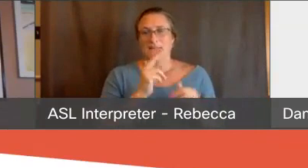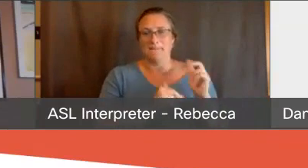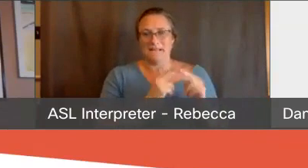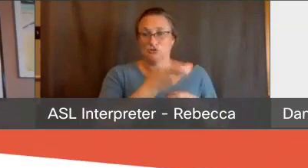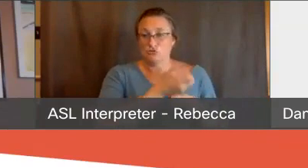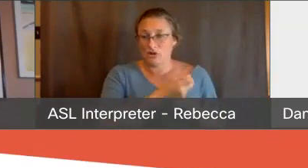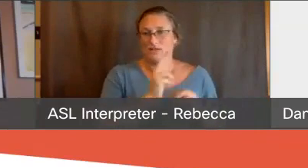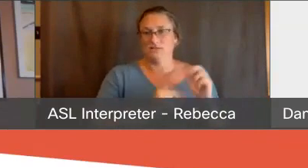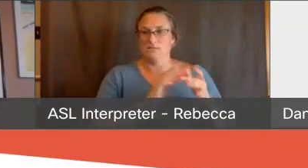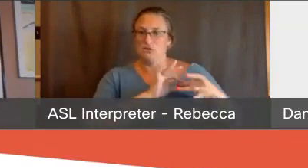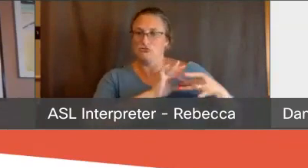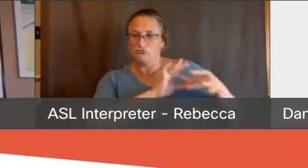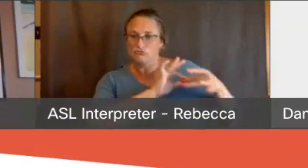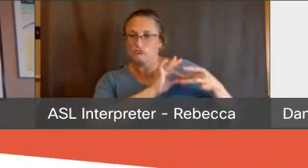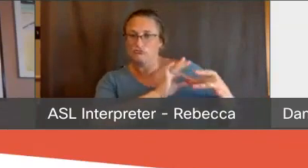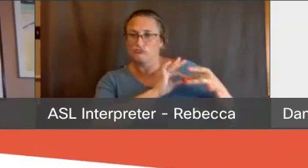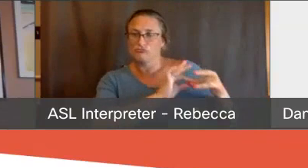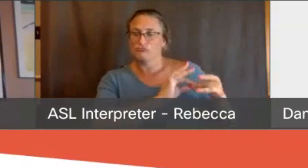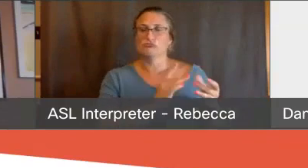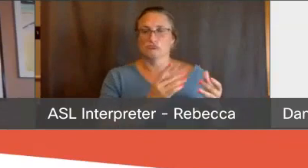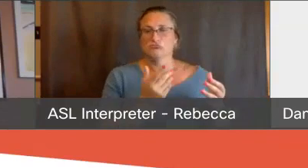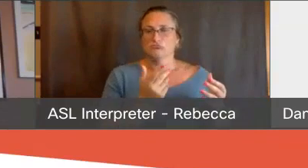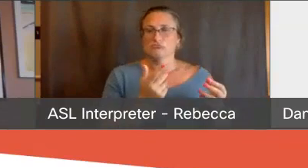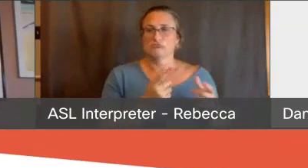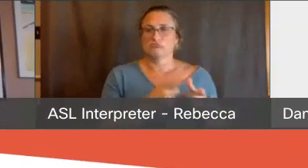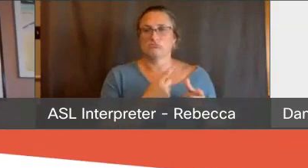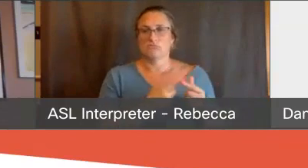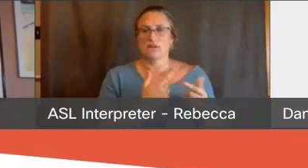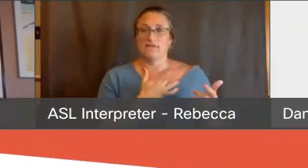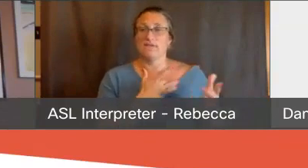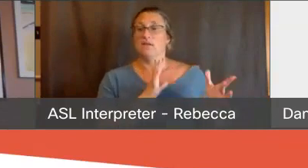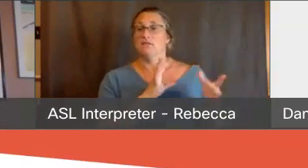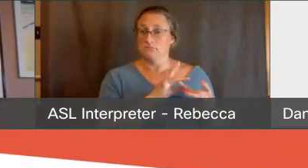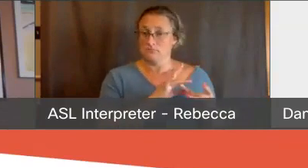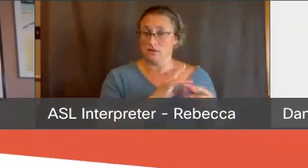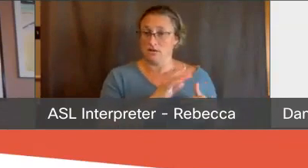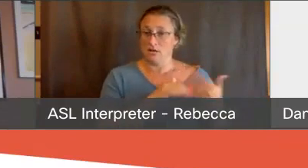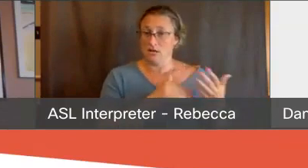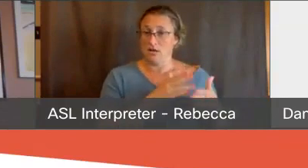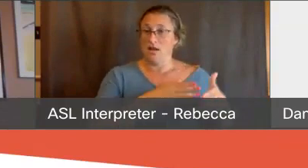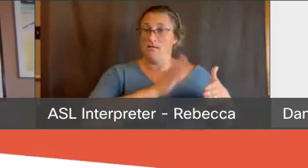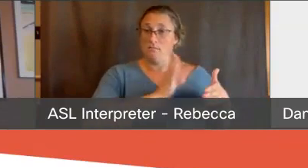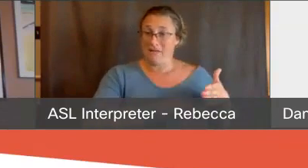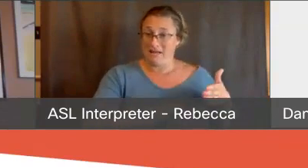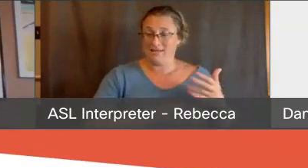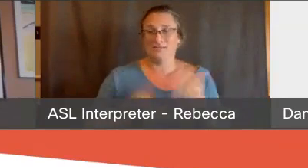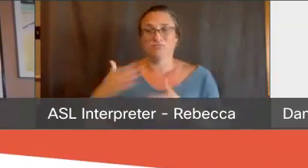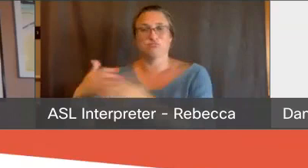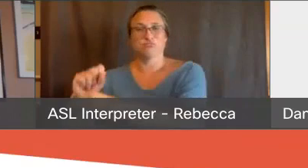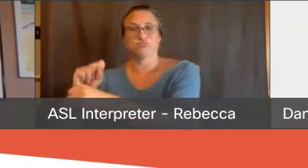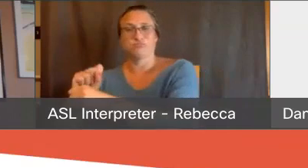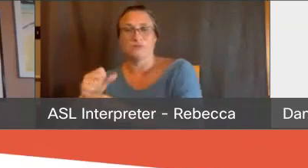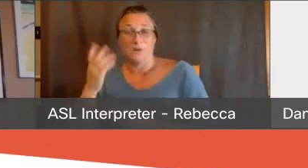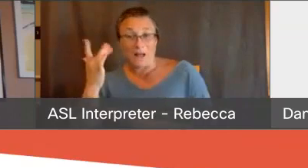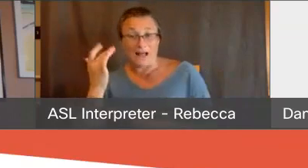rapport, and it'll help you connect and kind of get past that, so you can actually do the work you want. Because the reality is if you don't address it, it'll